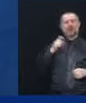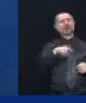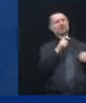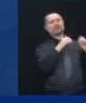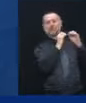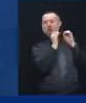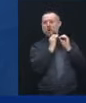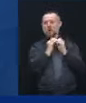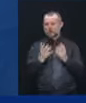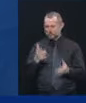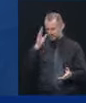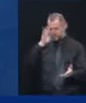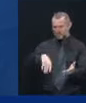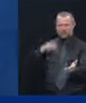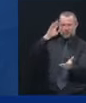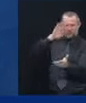more.